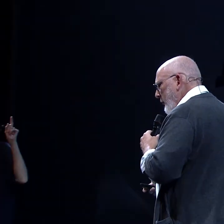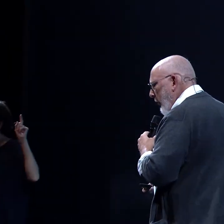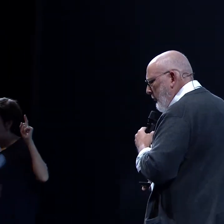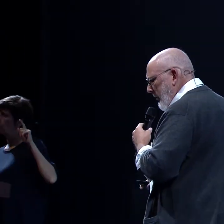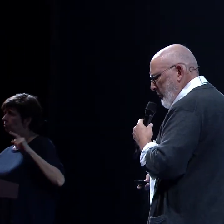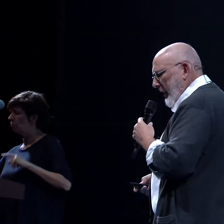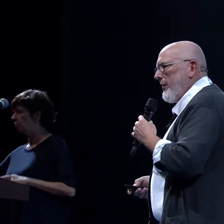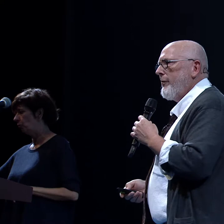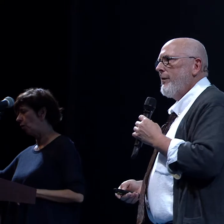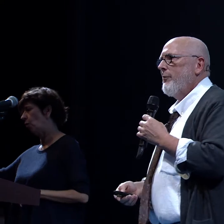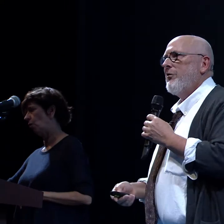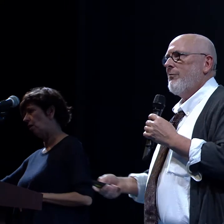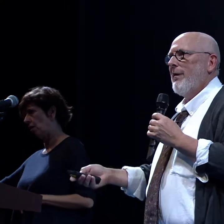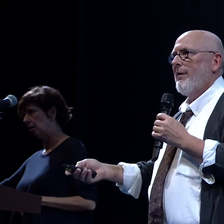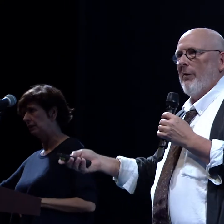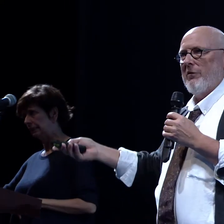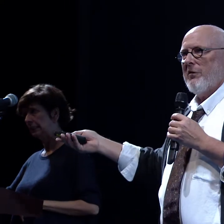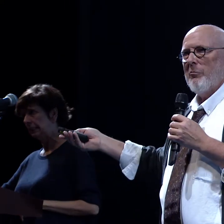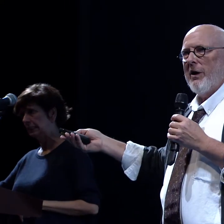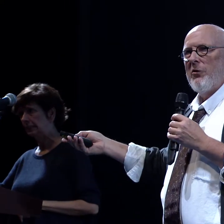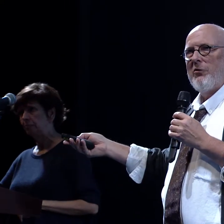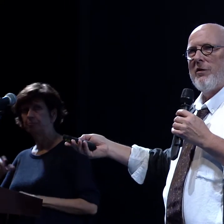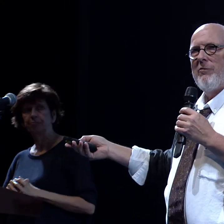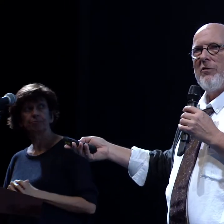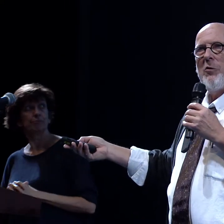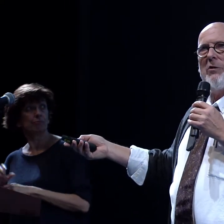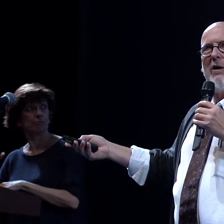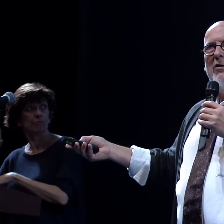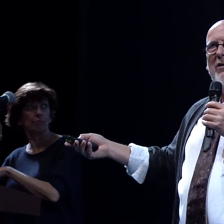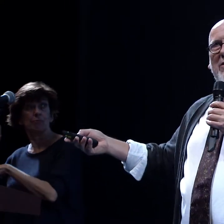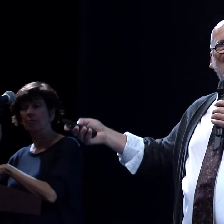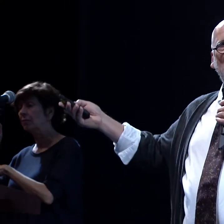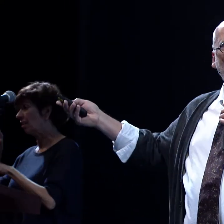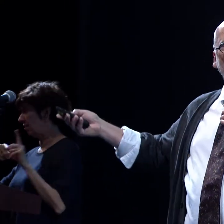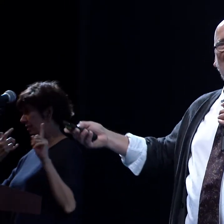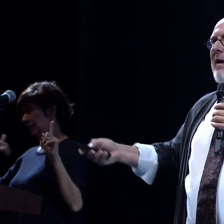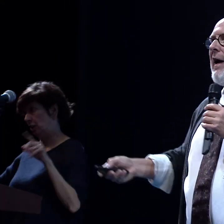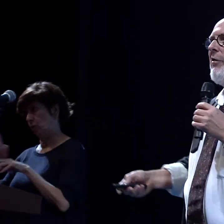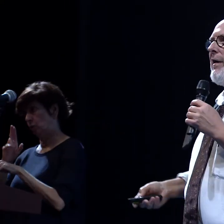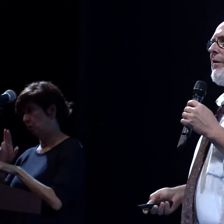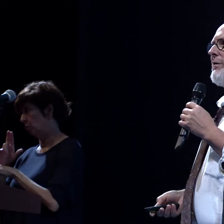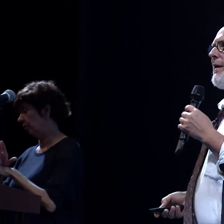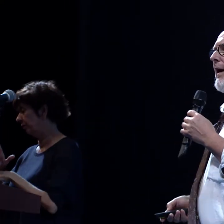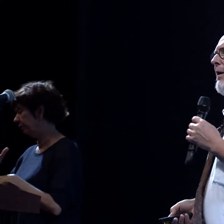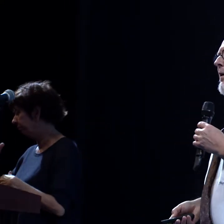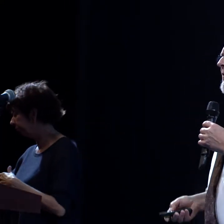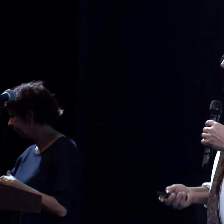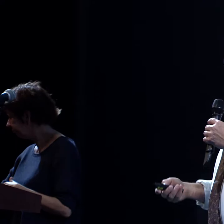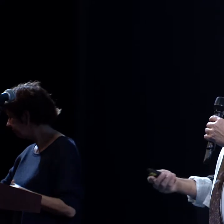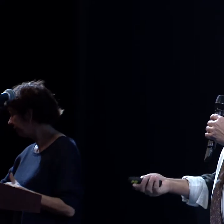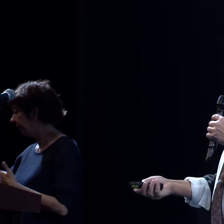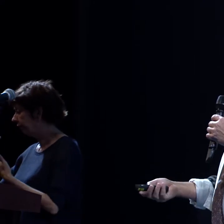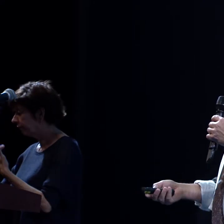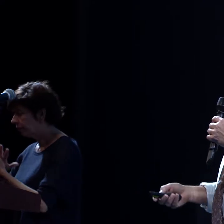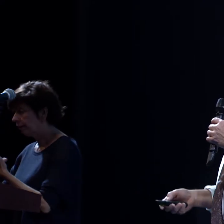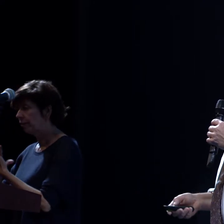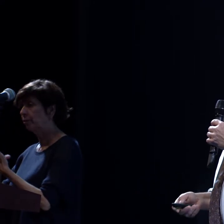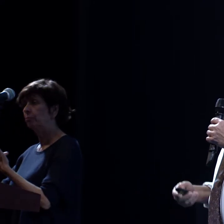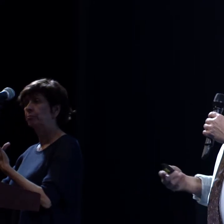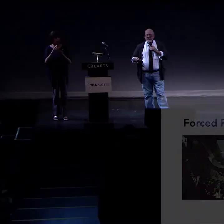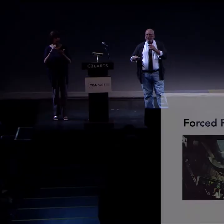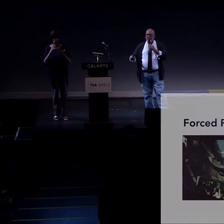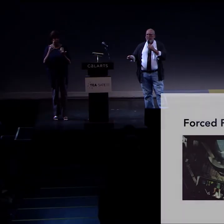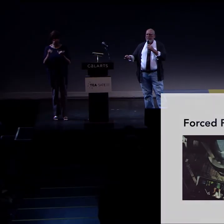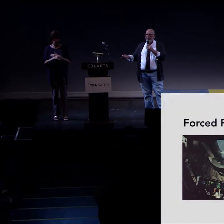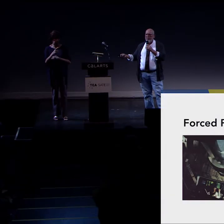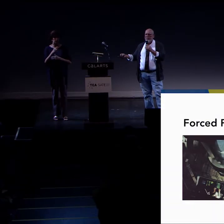perspective. Forced perspective, which is still being used in film, television, theme parks, everything else today. So this is really essentially